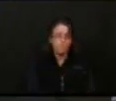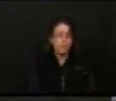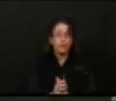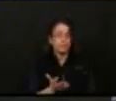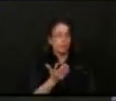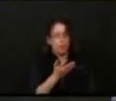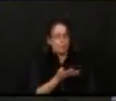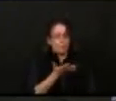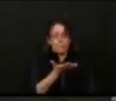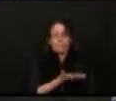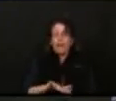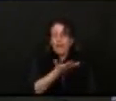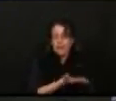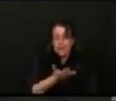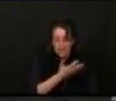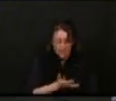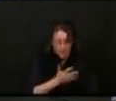I said,